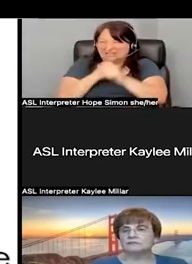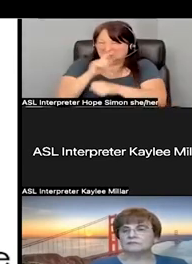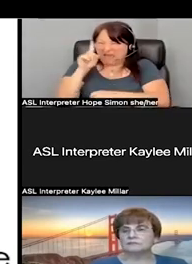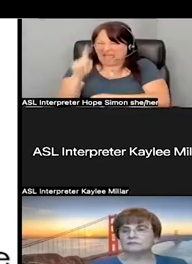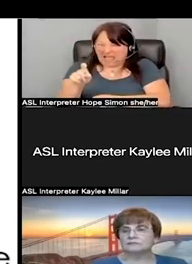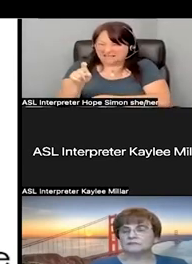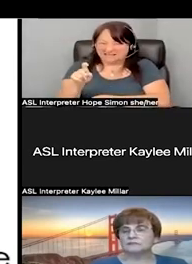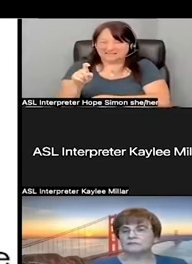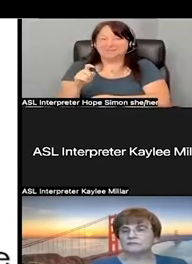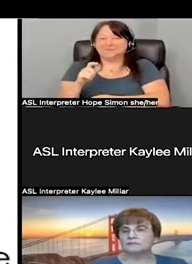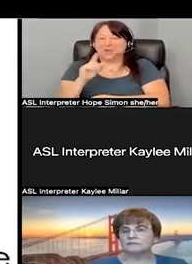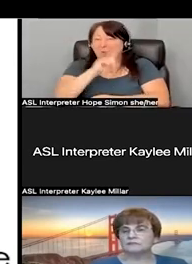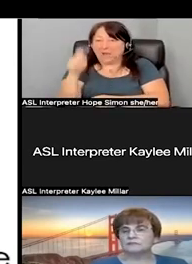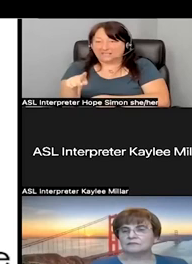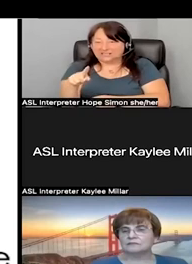how did